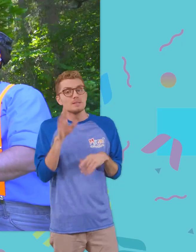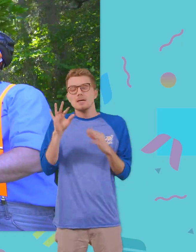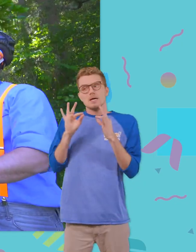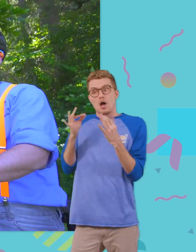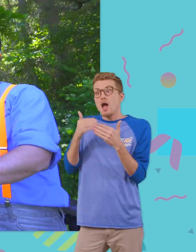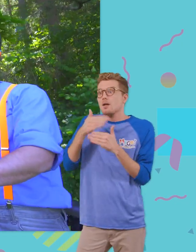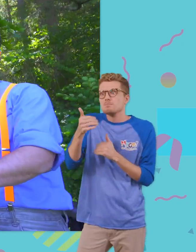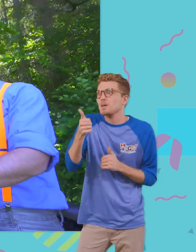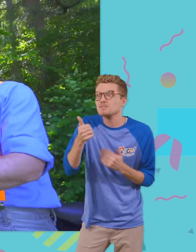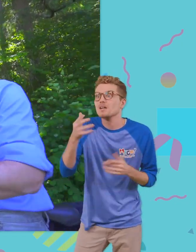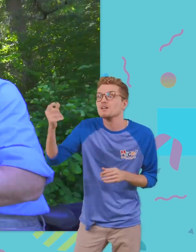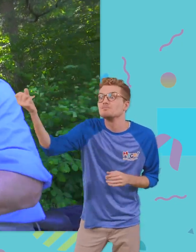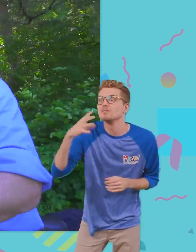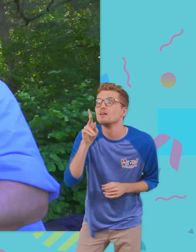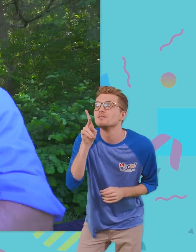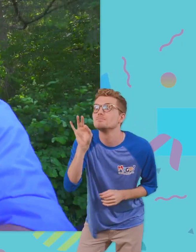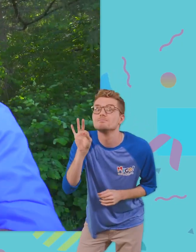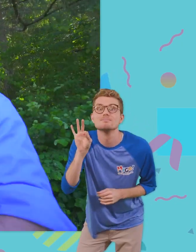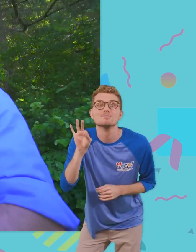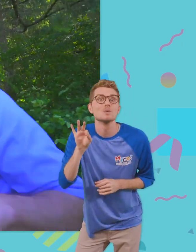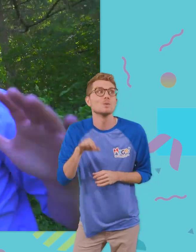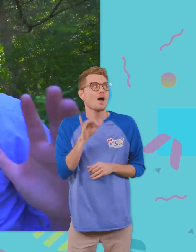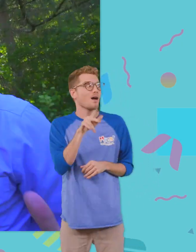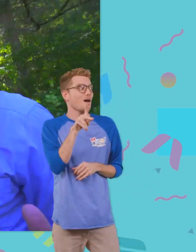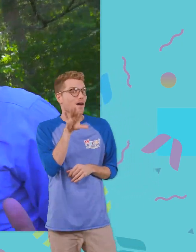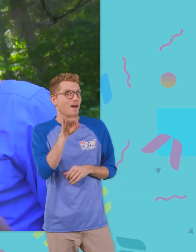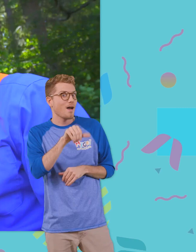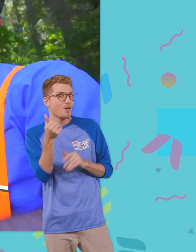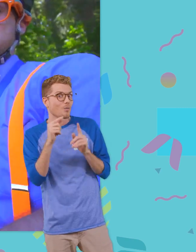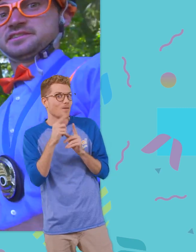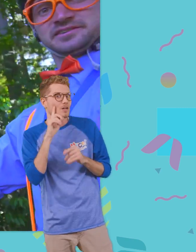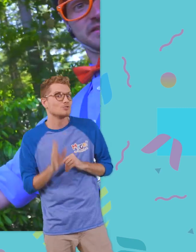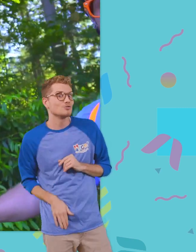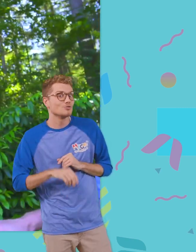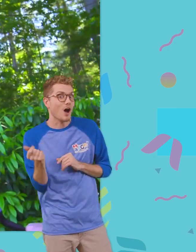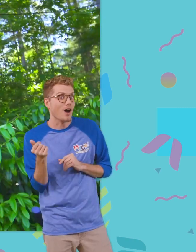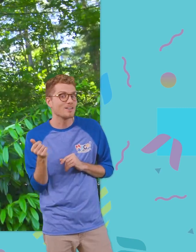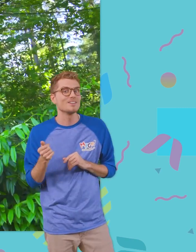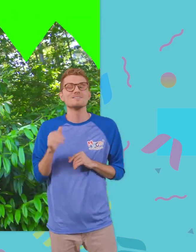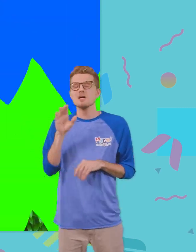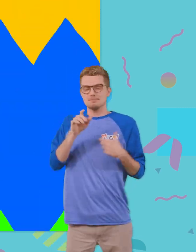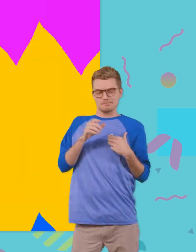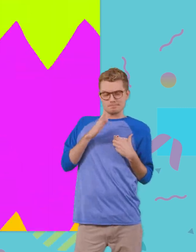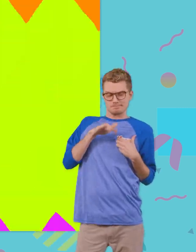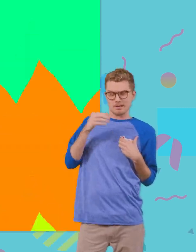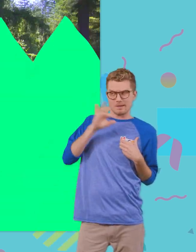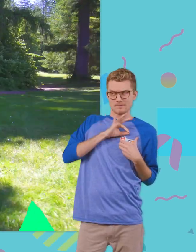send in the canine. Ooh, canine? That's another word for a dog. Officer Feecheck, send in the canine.